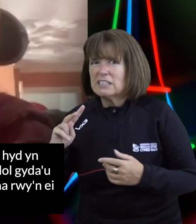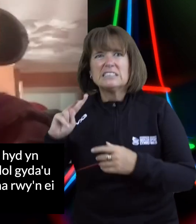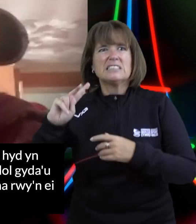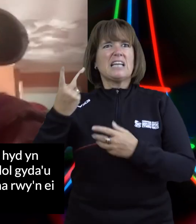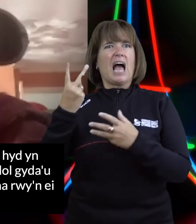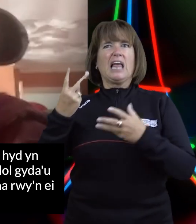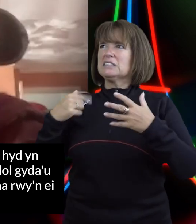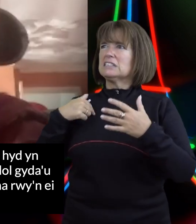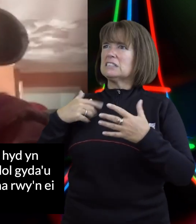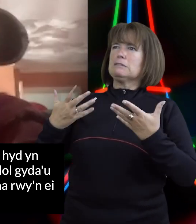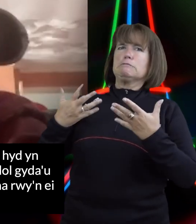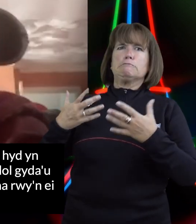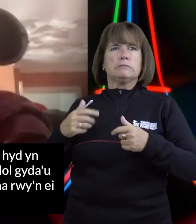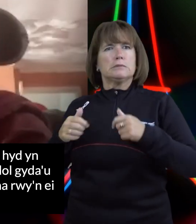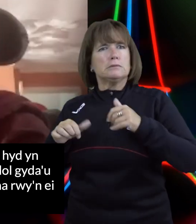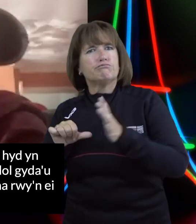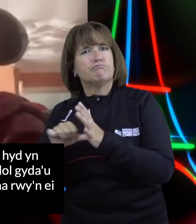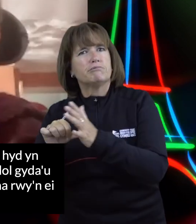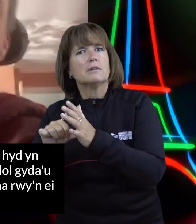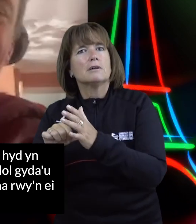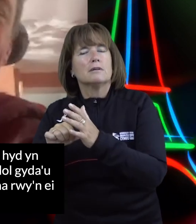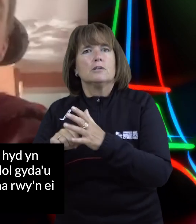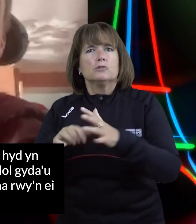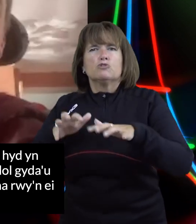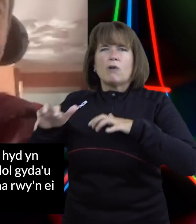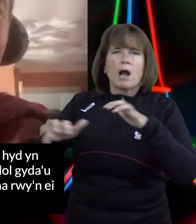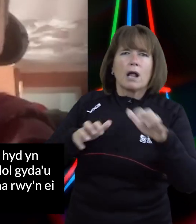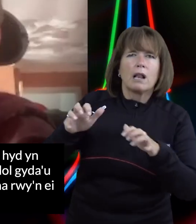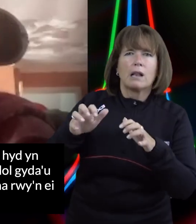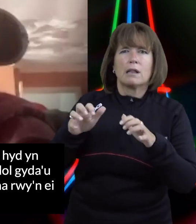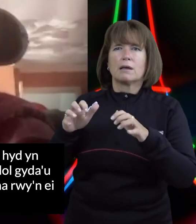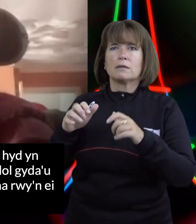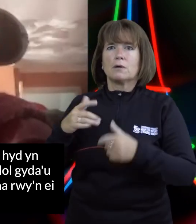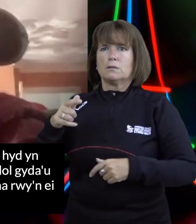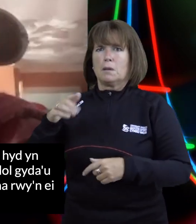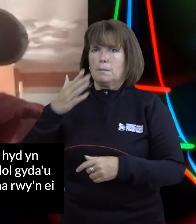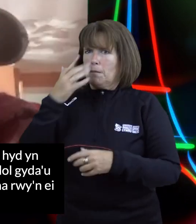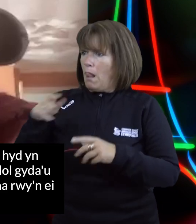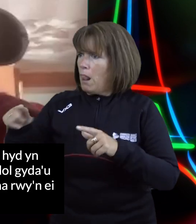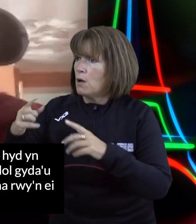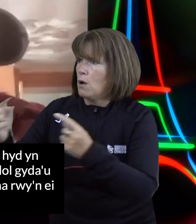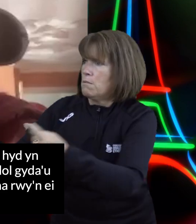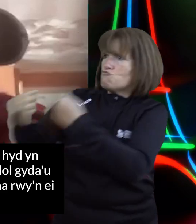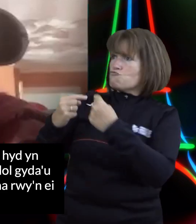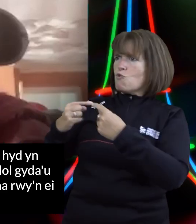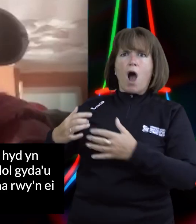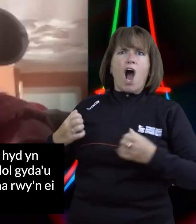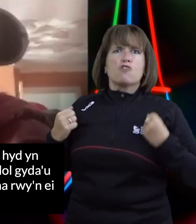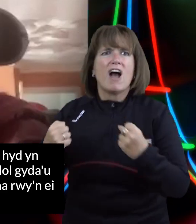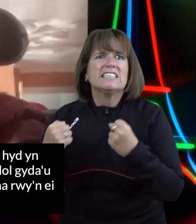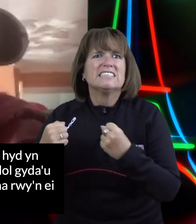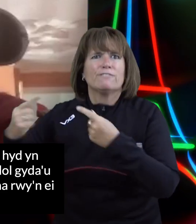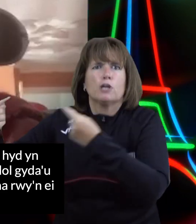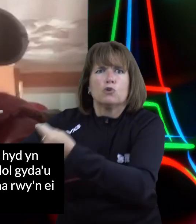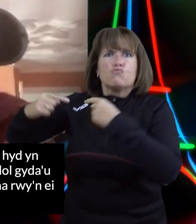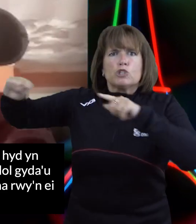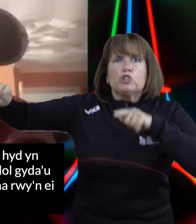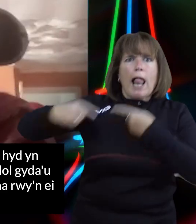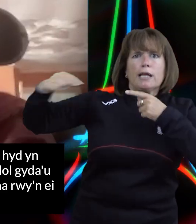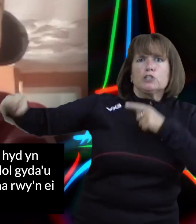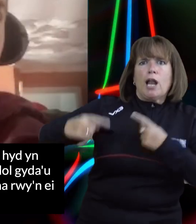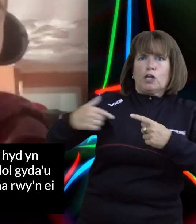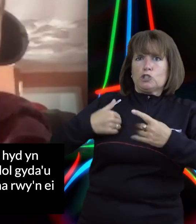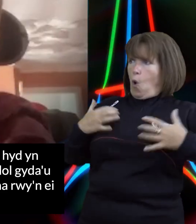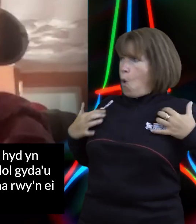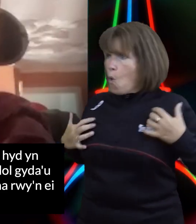even get out of second gear. It can be a bit of a struggle. I like people to come back at me and be aggressive with themselves, and then that gets